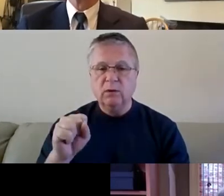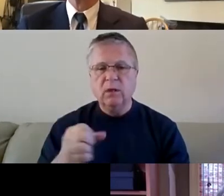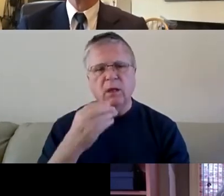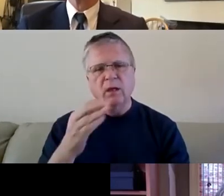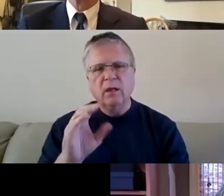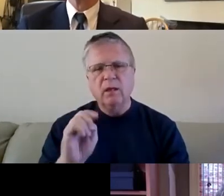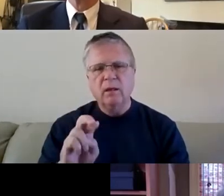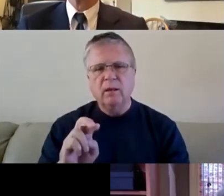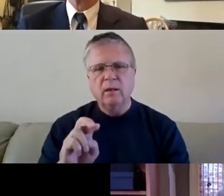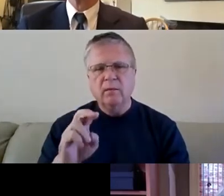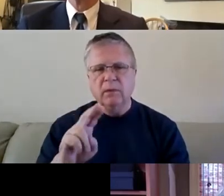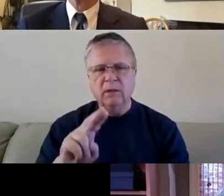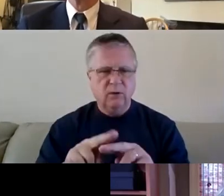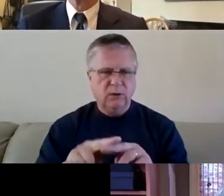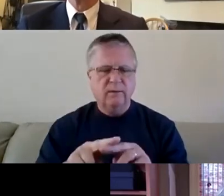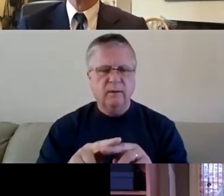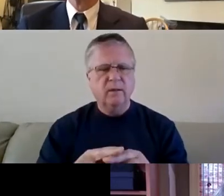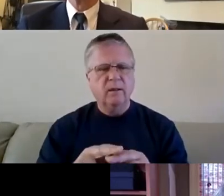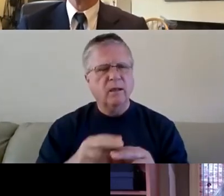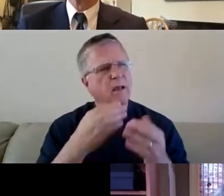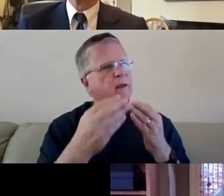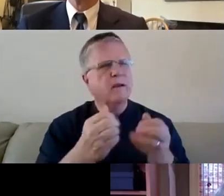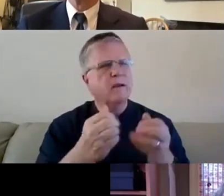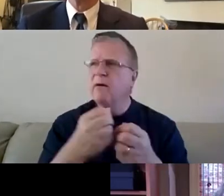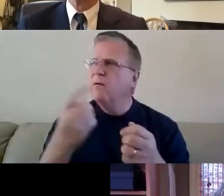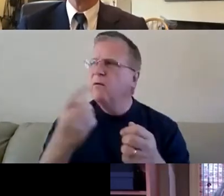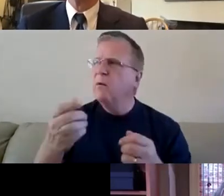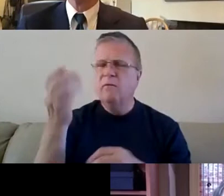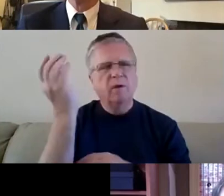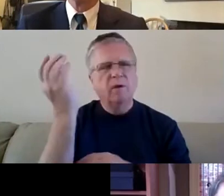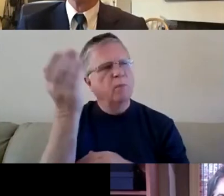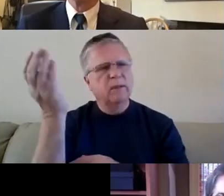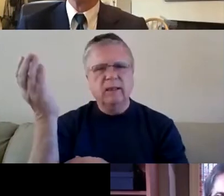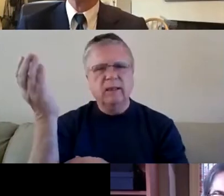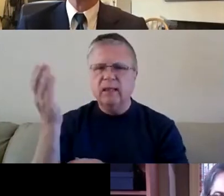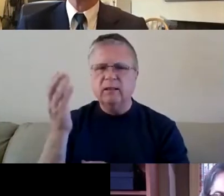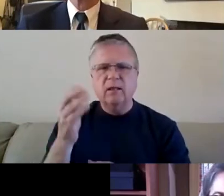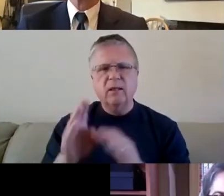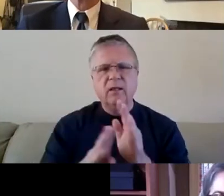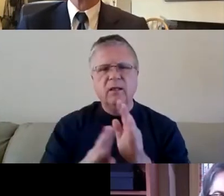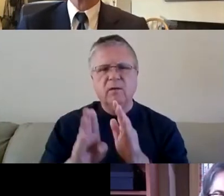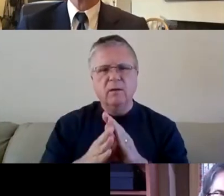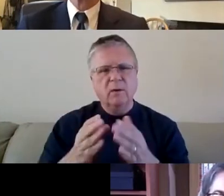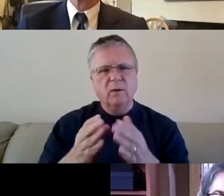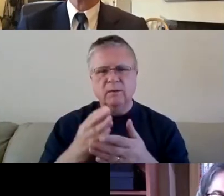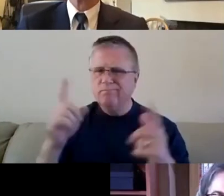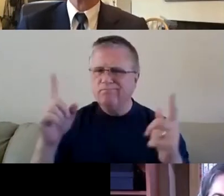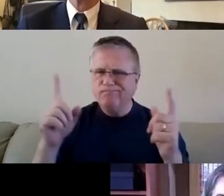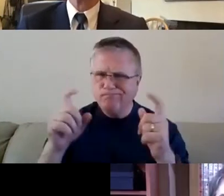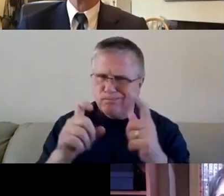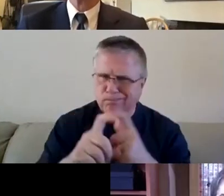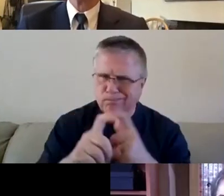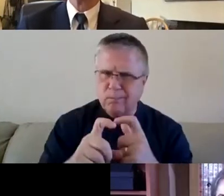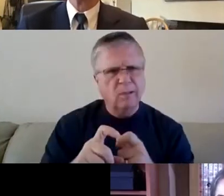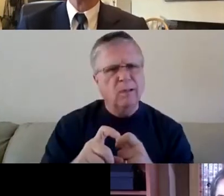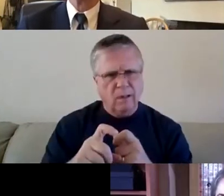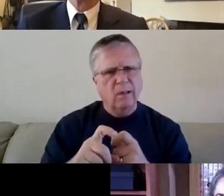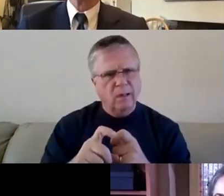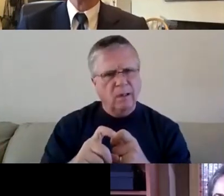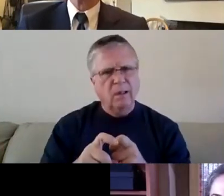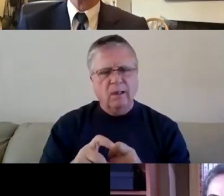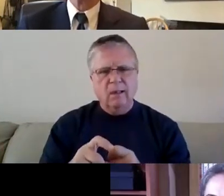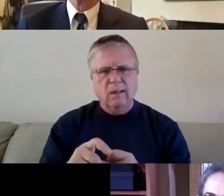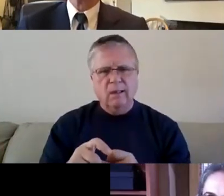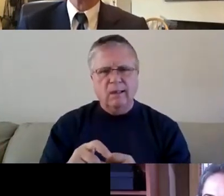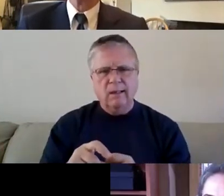Chair. Thank you, everybody, for your presentation. Development rights are complicated. And we're not really doing